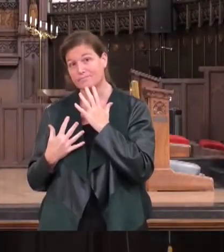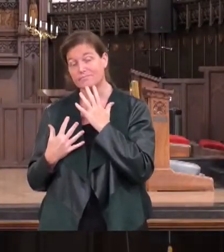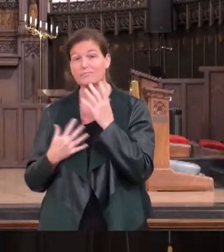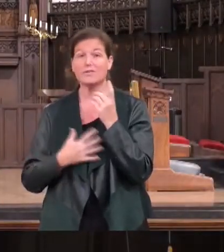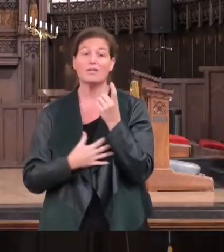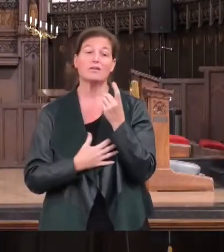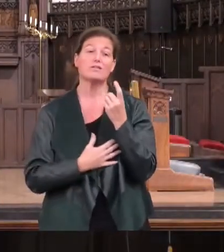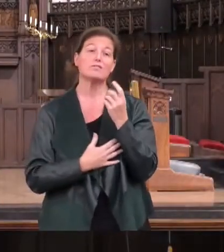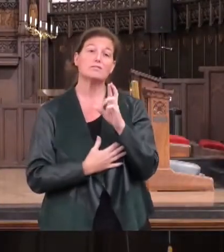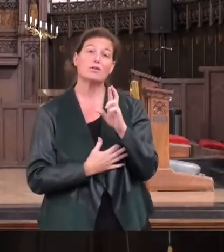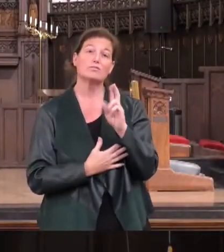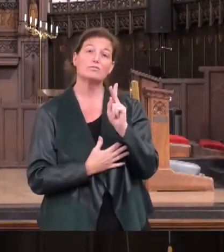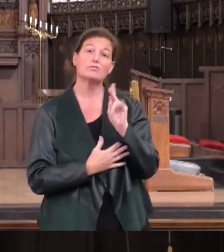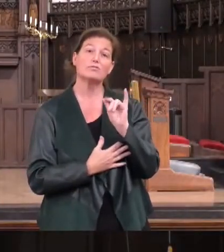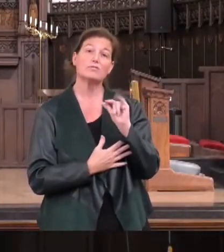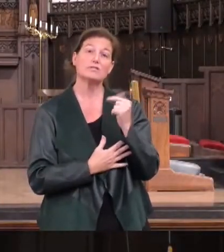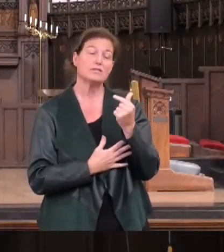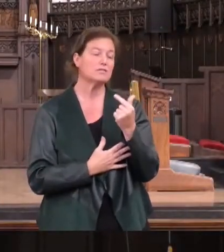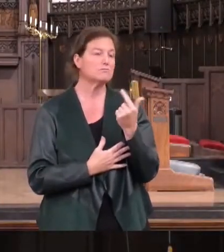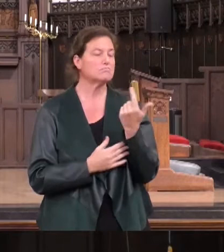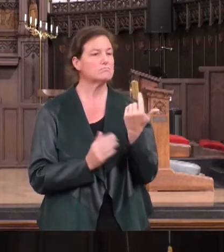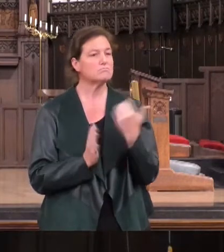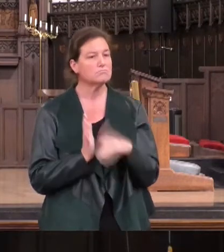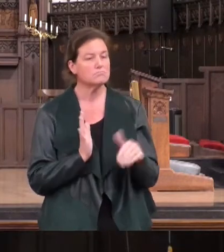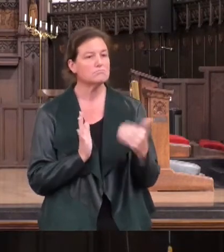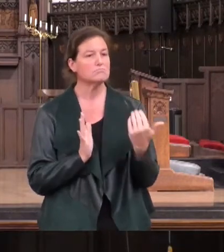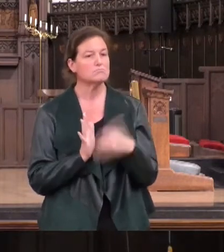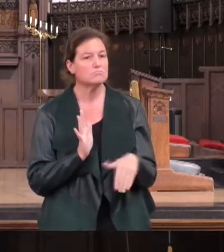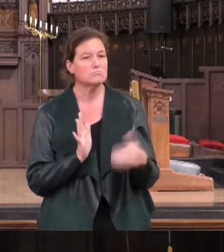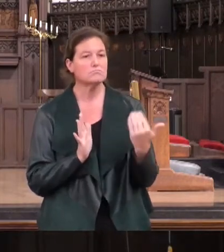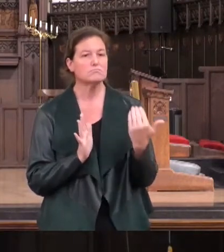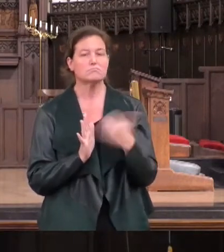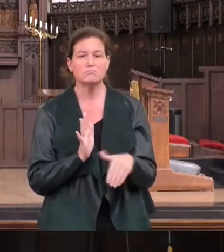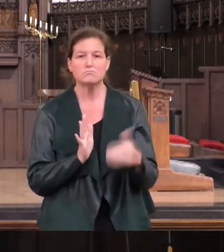Dr. King preached over and over again about